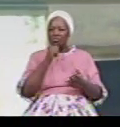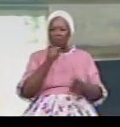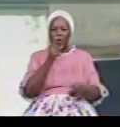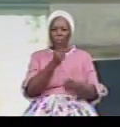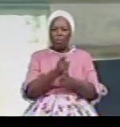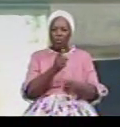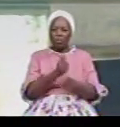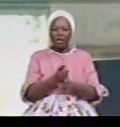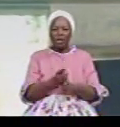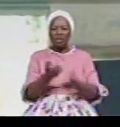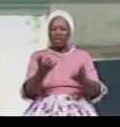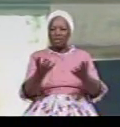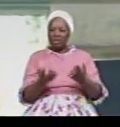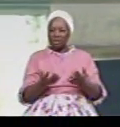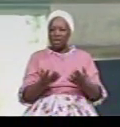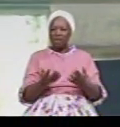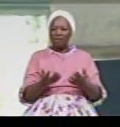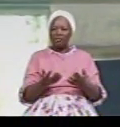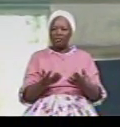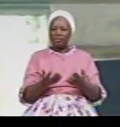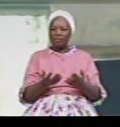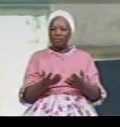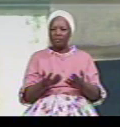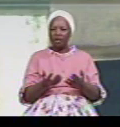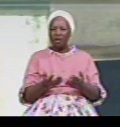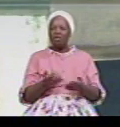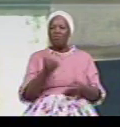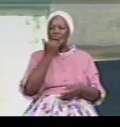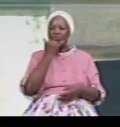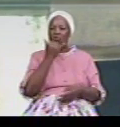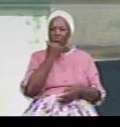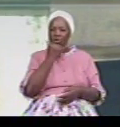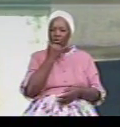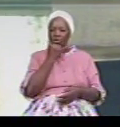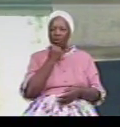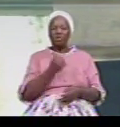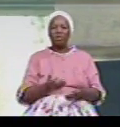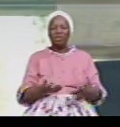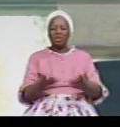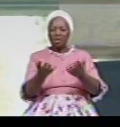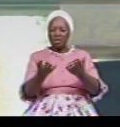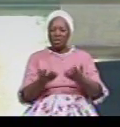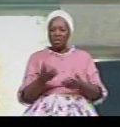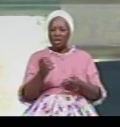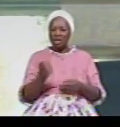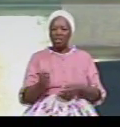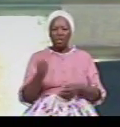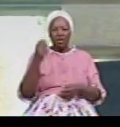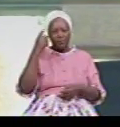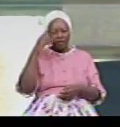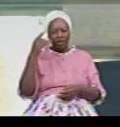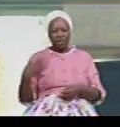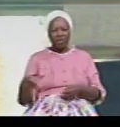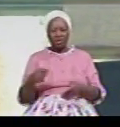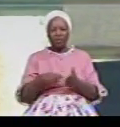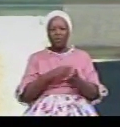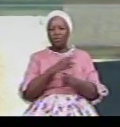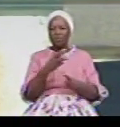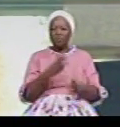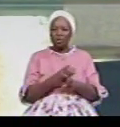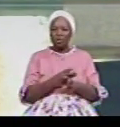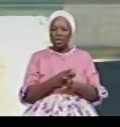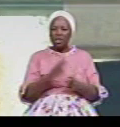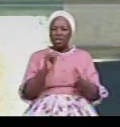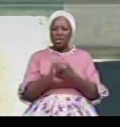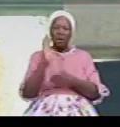exaggerated desire, wrong desire for the things of this world that will